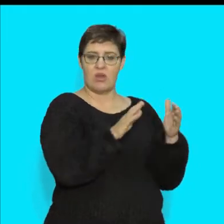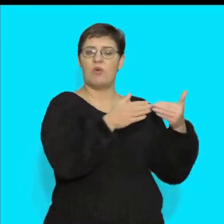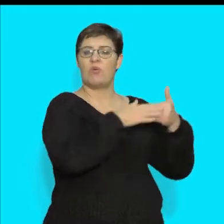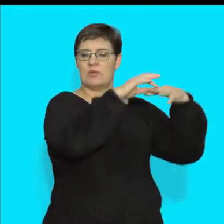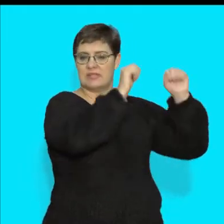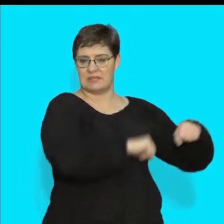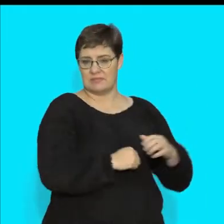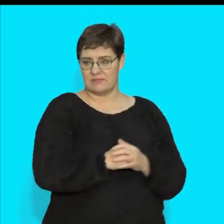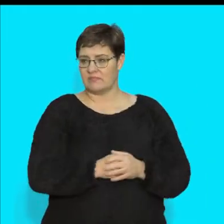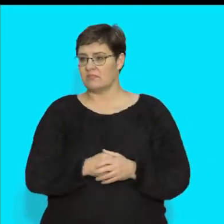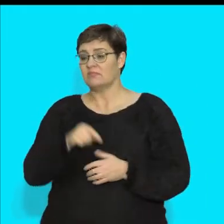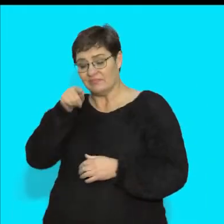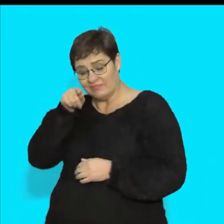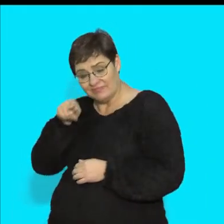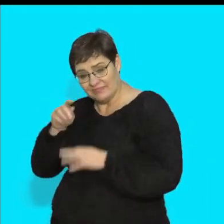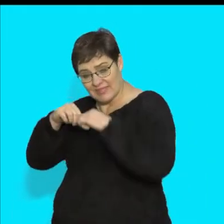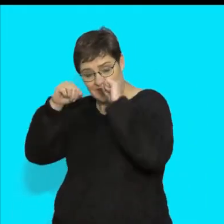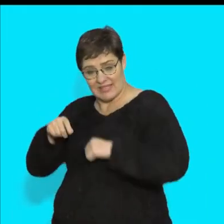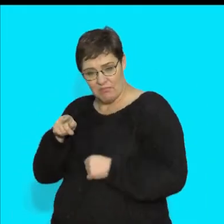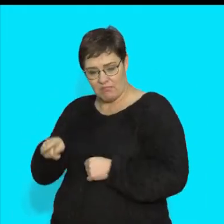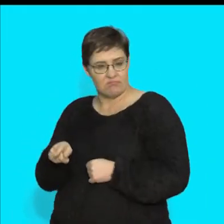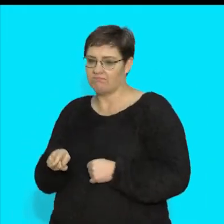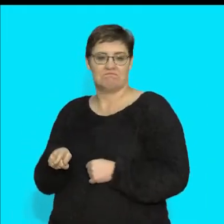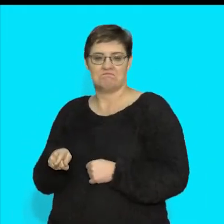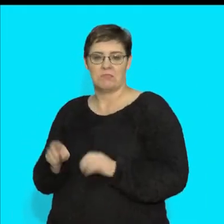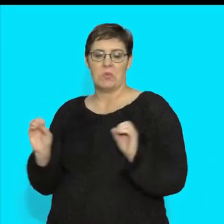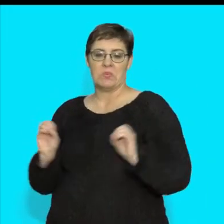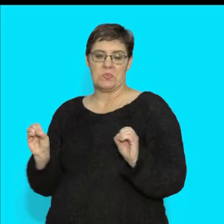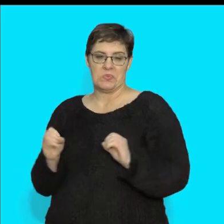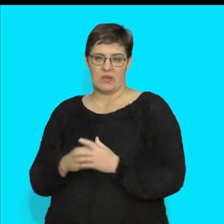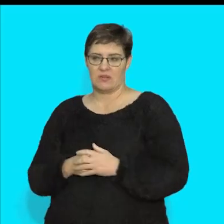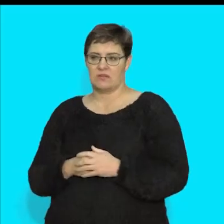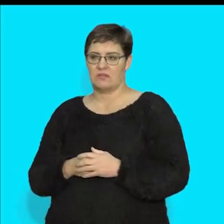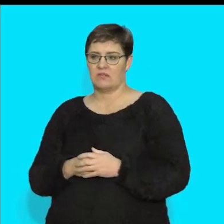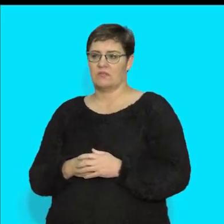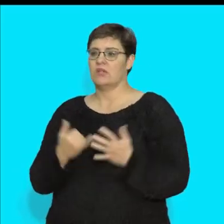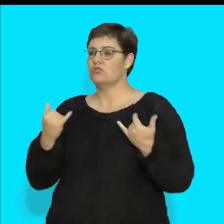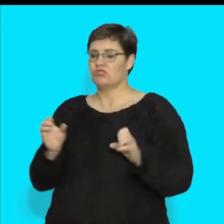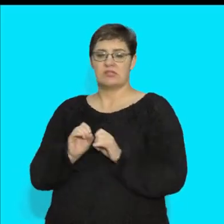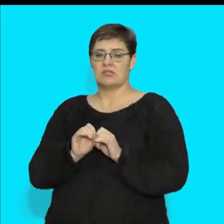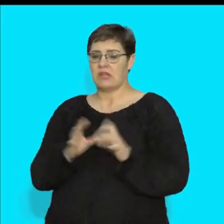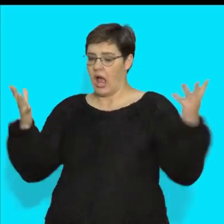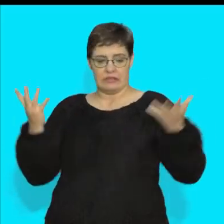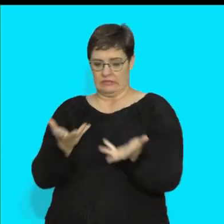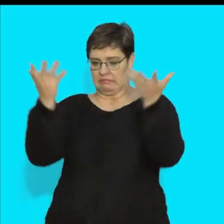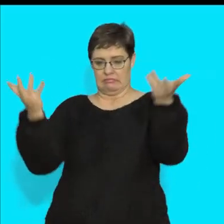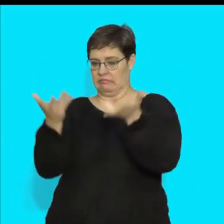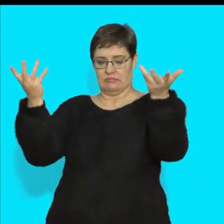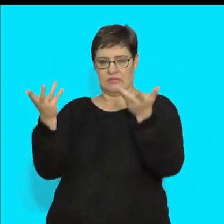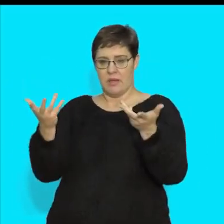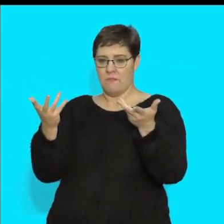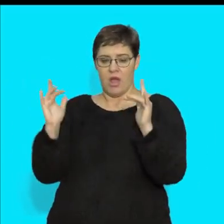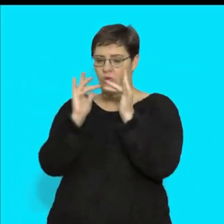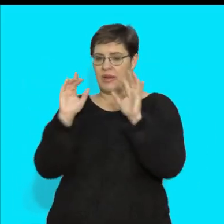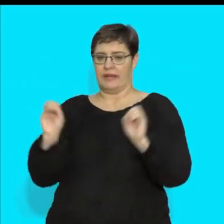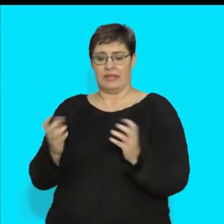system. In our lymphatic system, we don't have that. They just start somewhere, okay? And